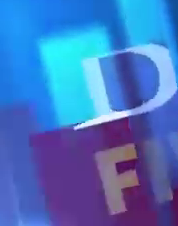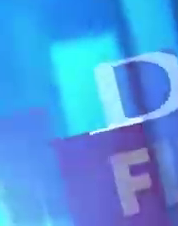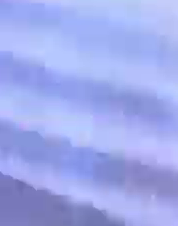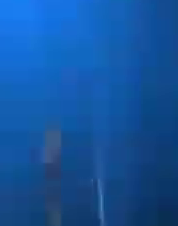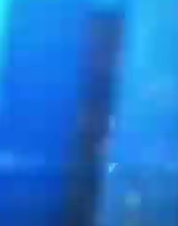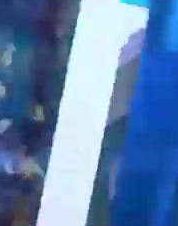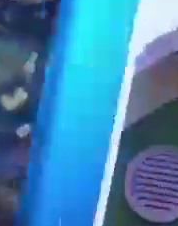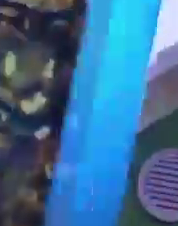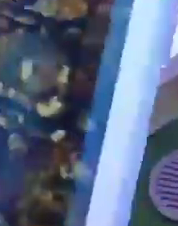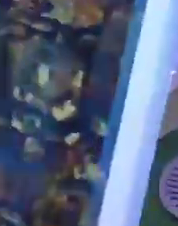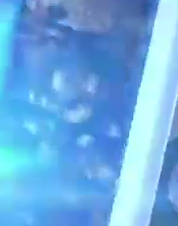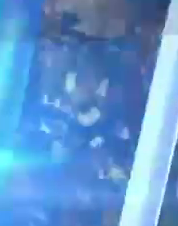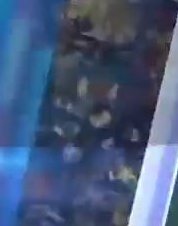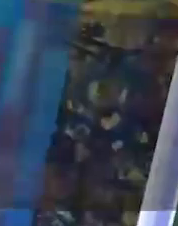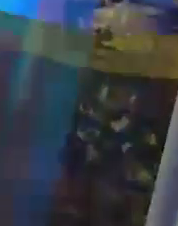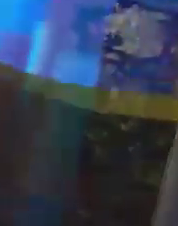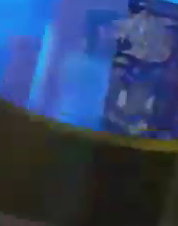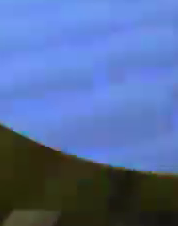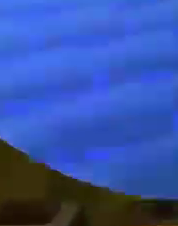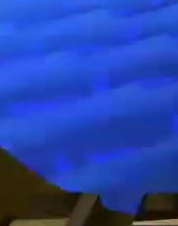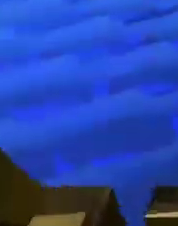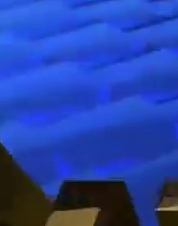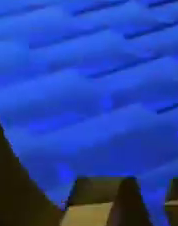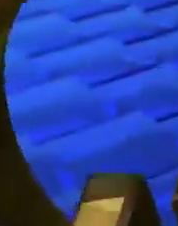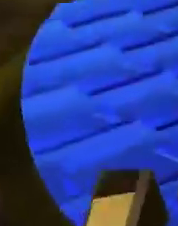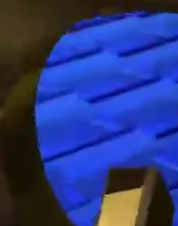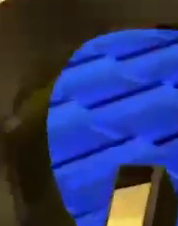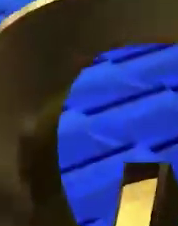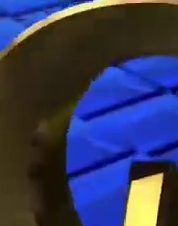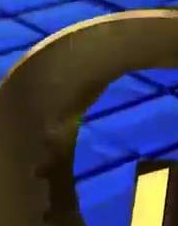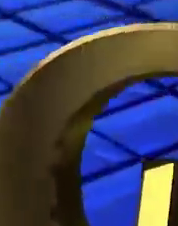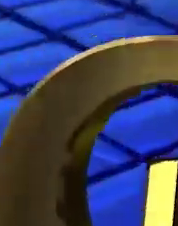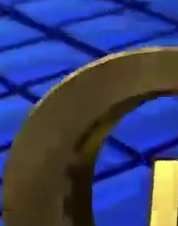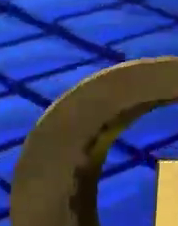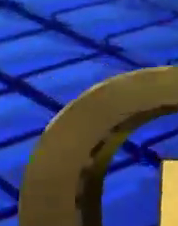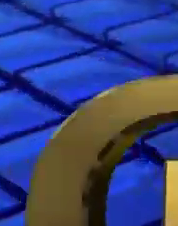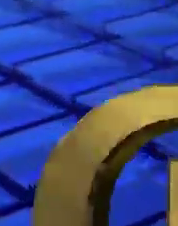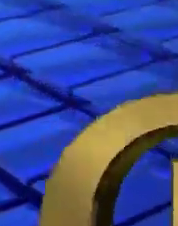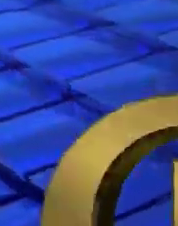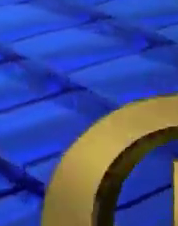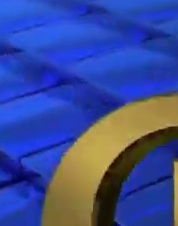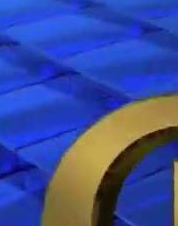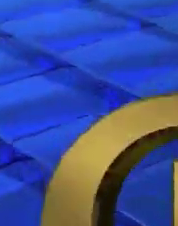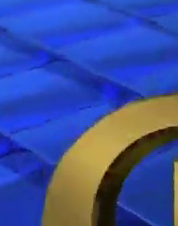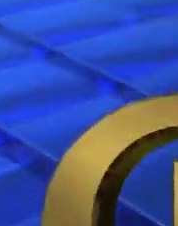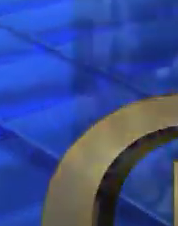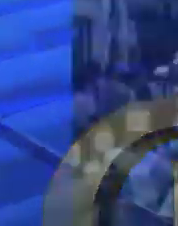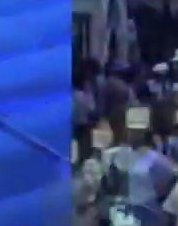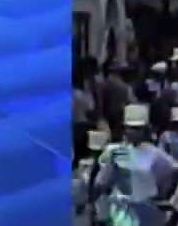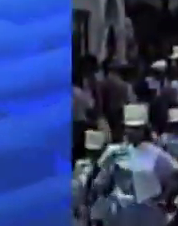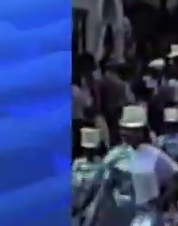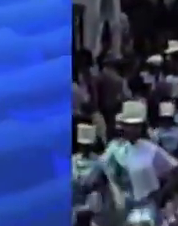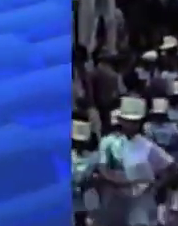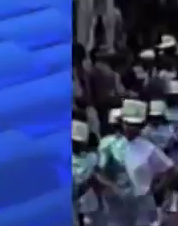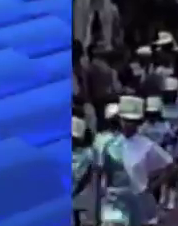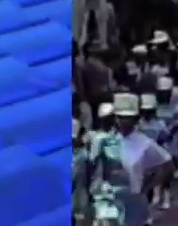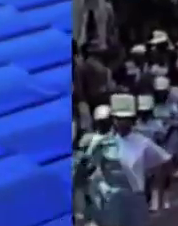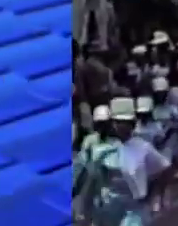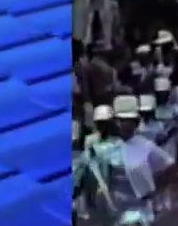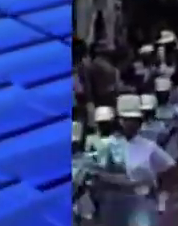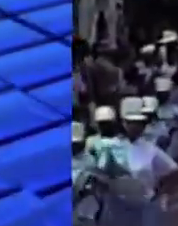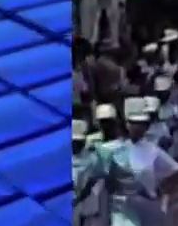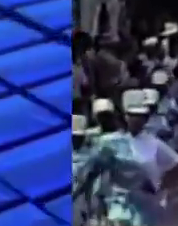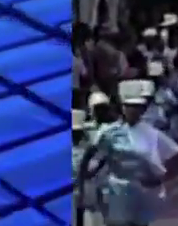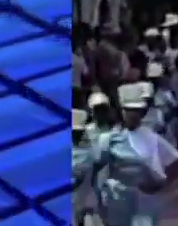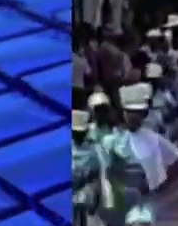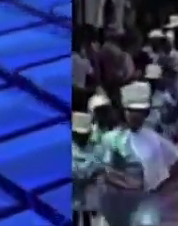production companies, as well as CITV. We invite you to join us and watch past Heritage Month events, including the